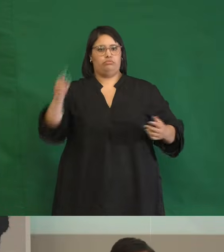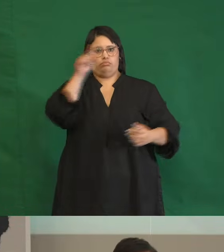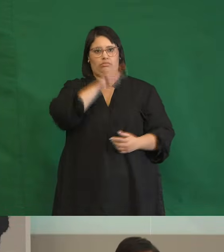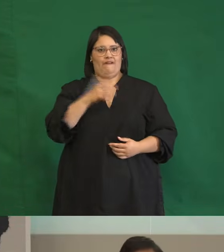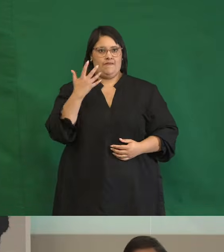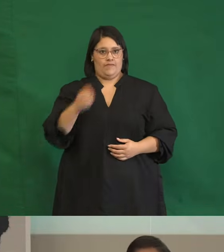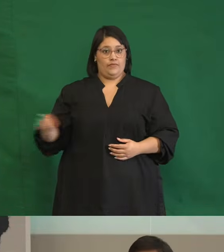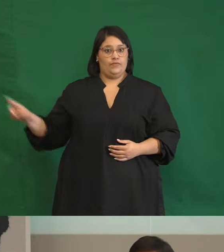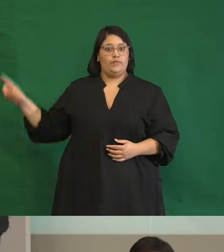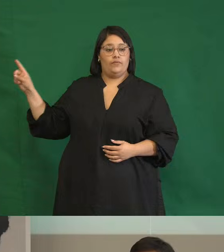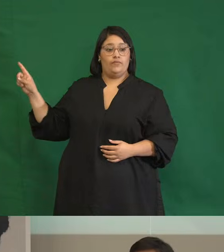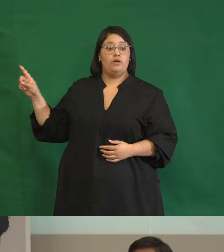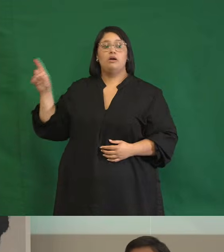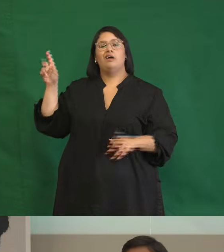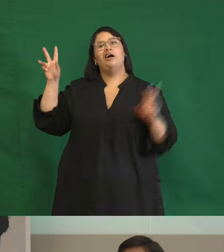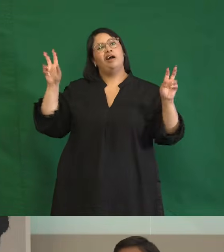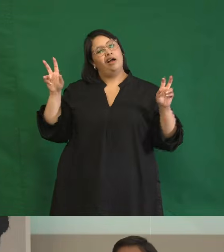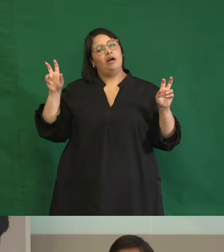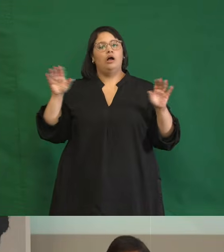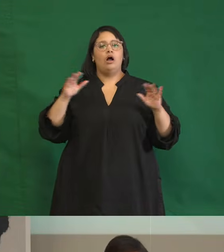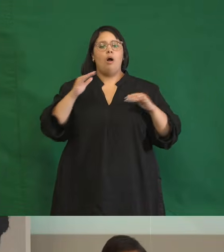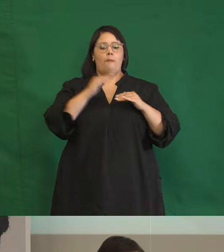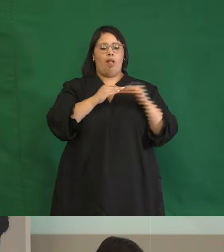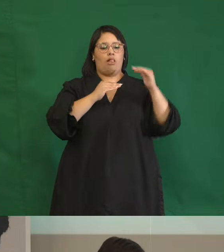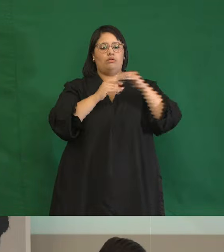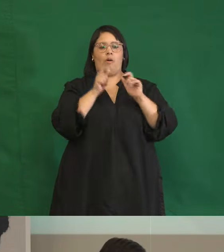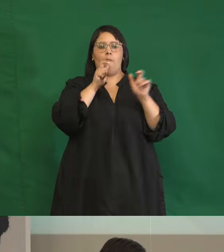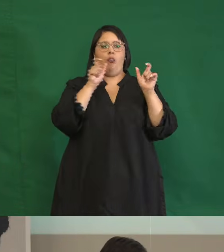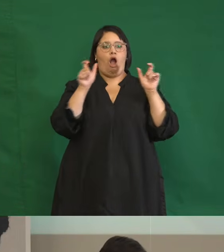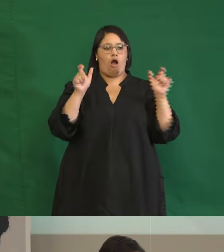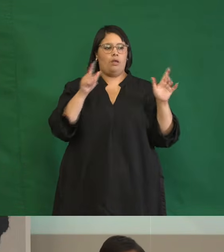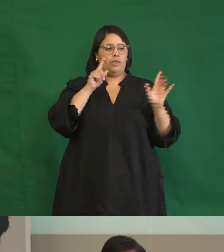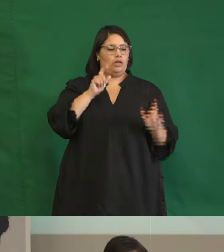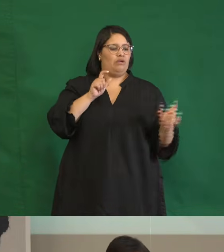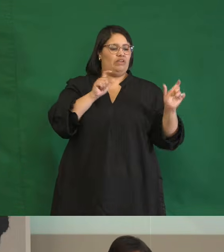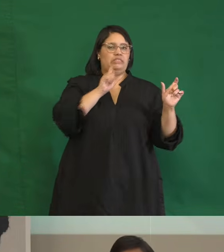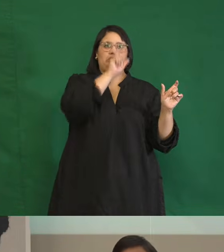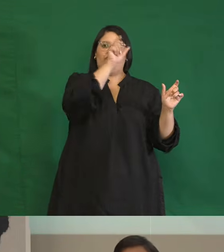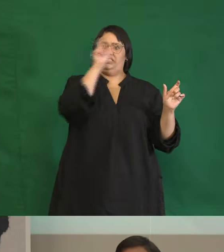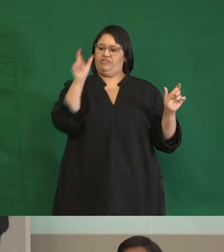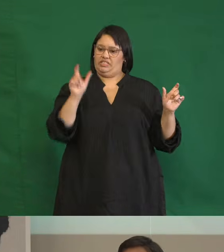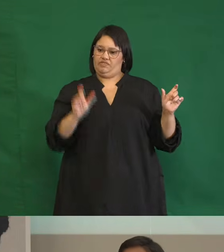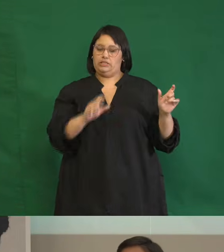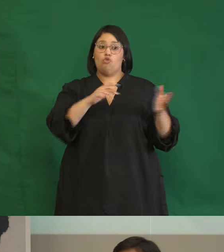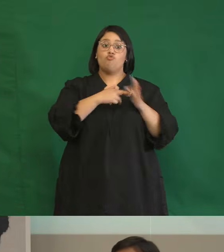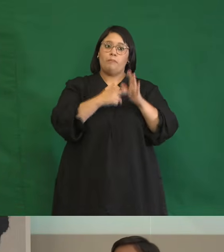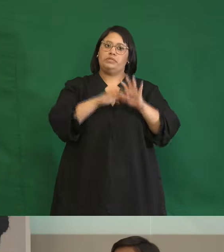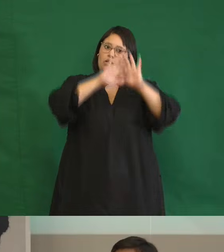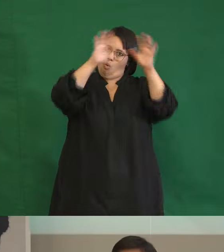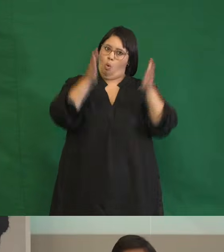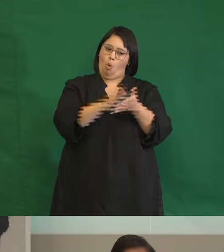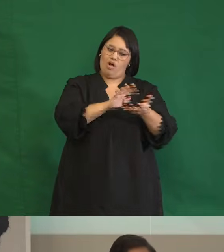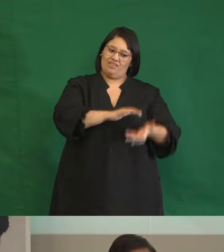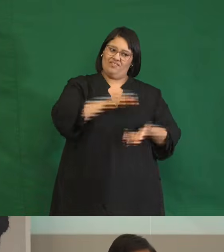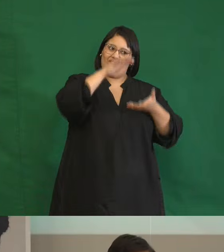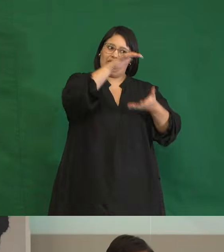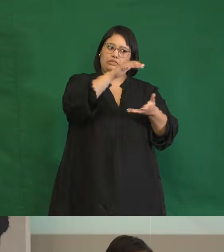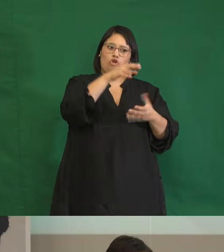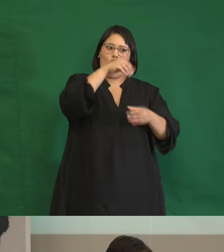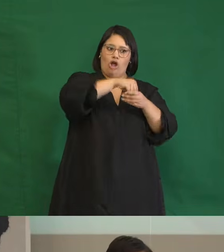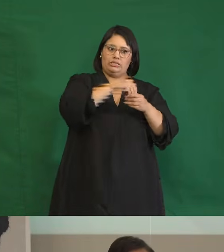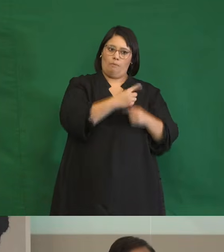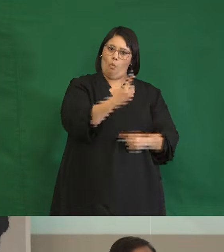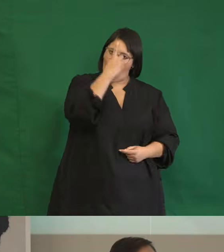Now, each of these building blocks represents one synset, so each represents one concept and one